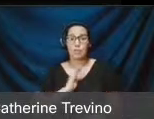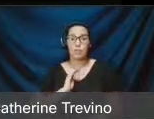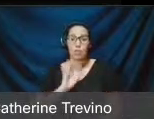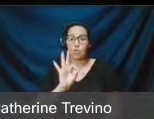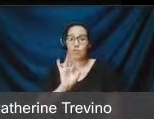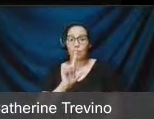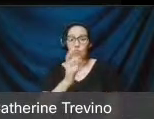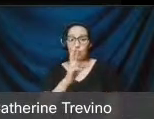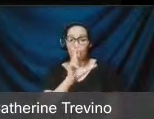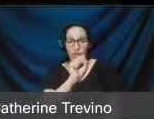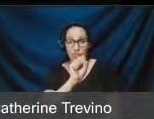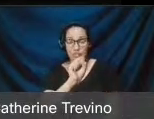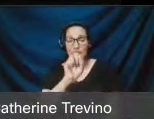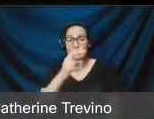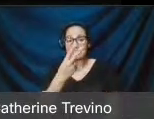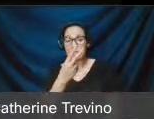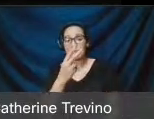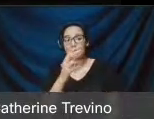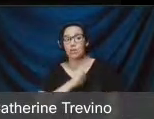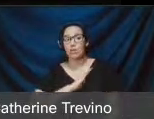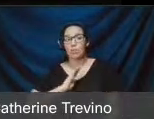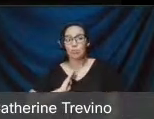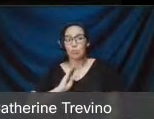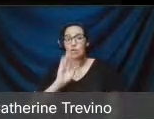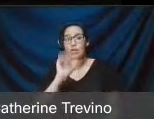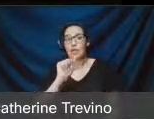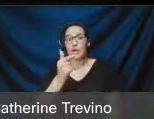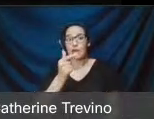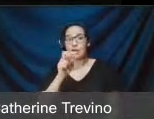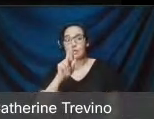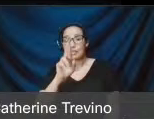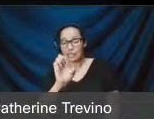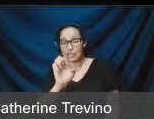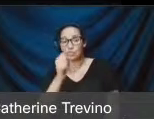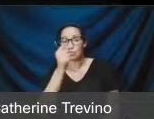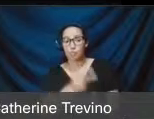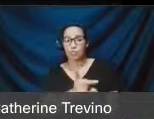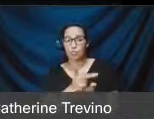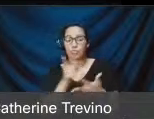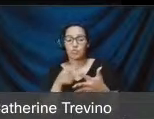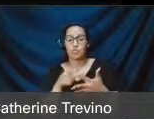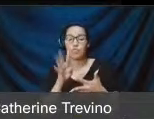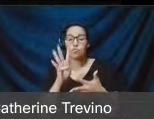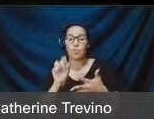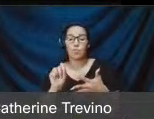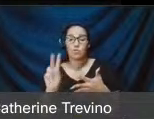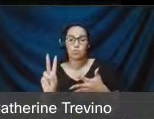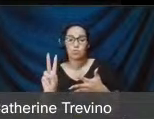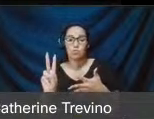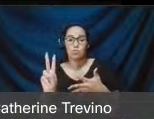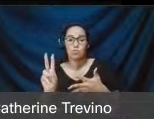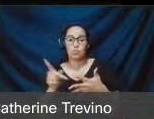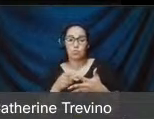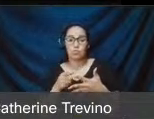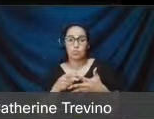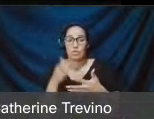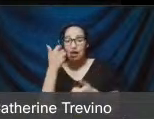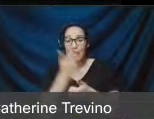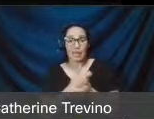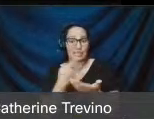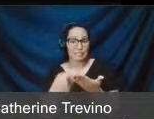Flores and a second by Board Member Araguin to approve action item 4.2. Any